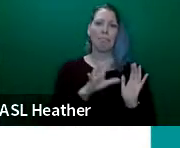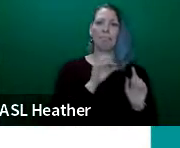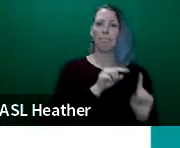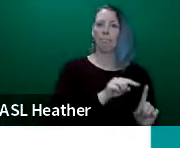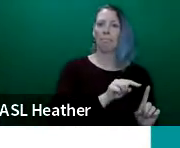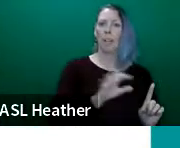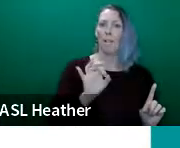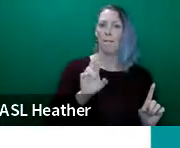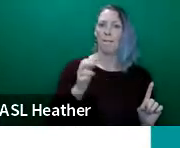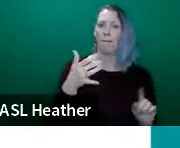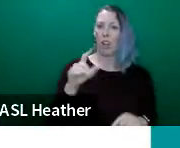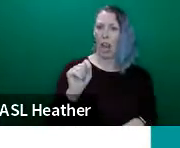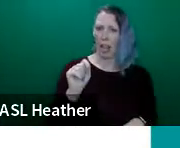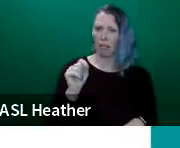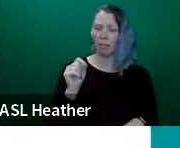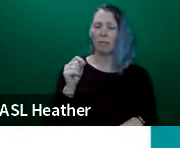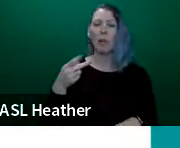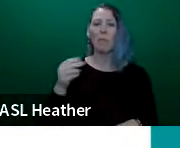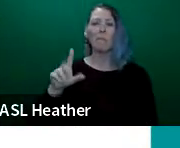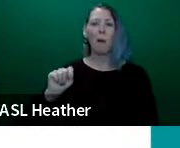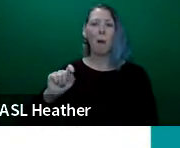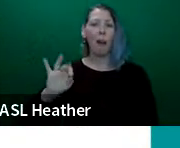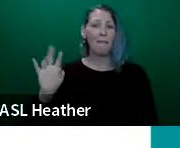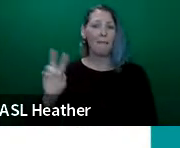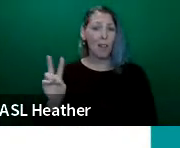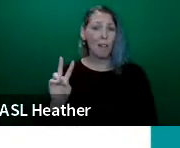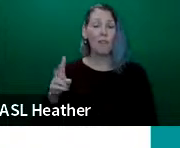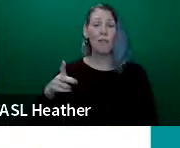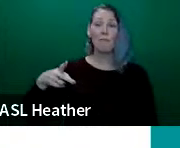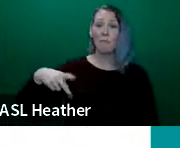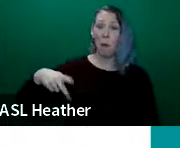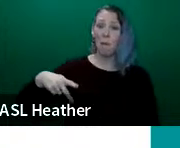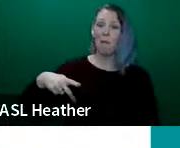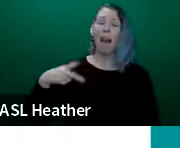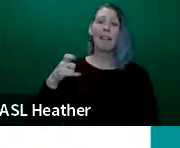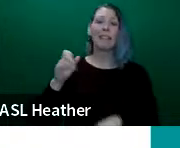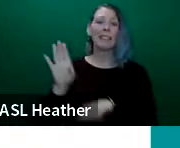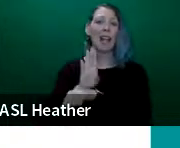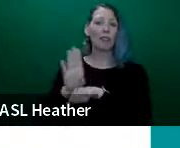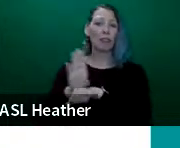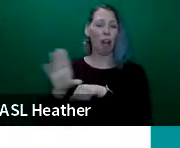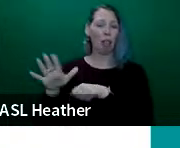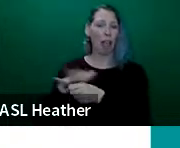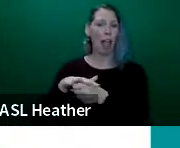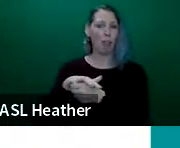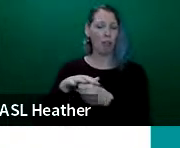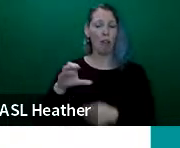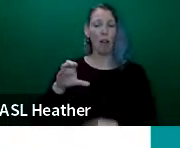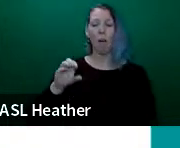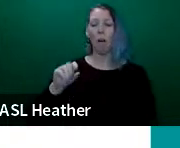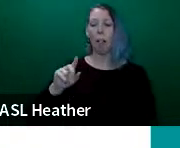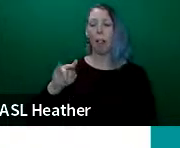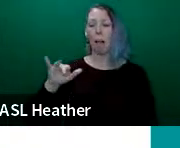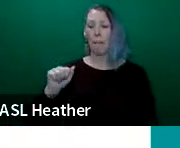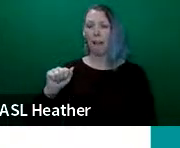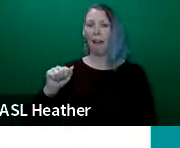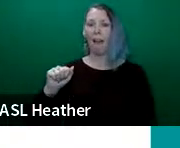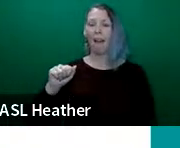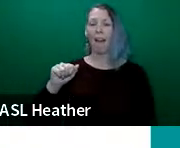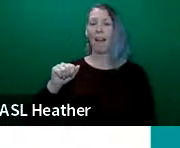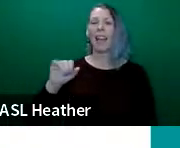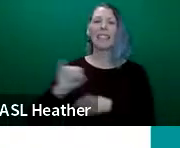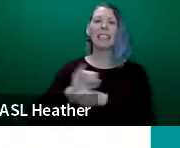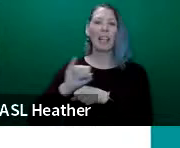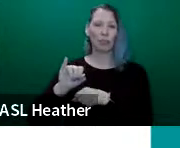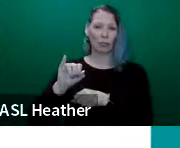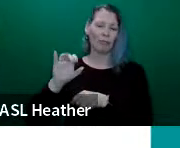freight, with both Port of Vancouver, Port of Portland, as well as industrial areas on both sides of the river, the Columbia Corridor and the Columbia Industrial Area,